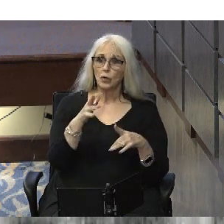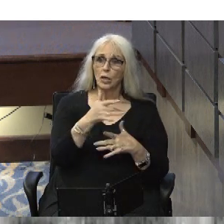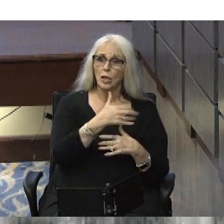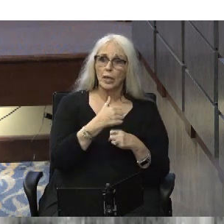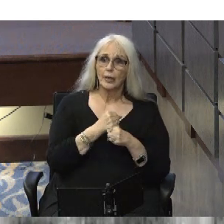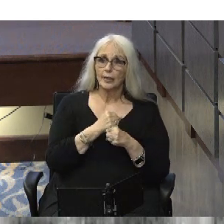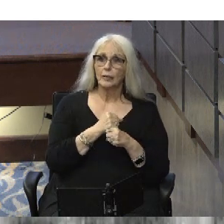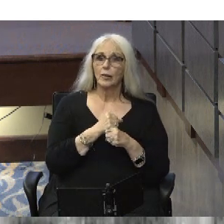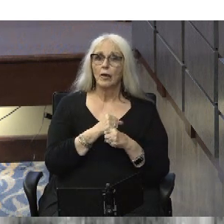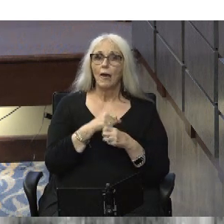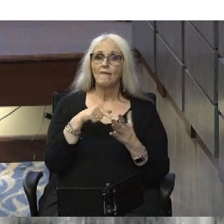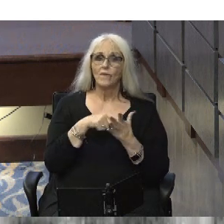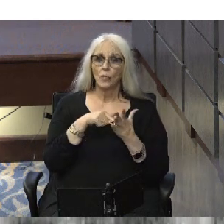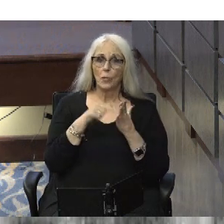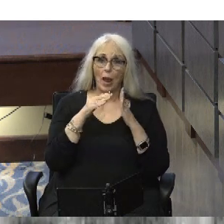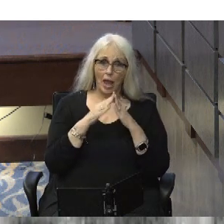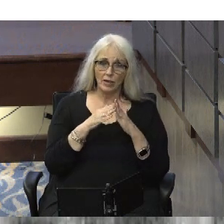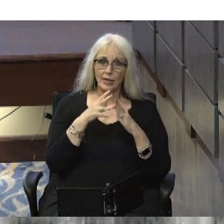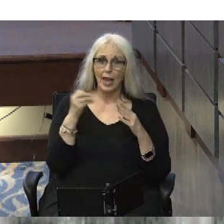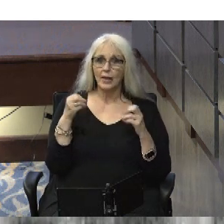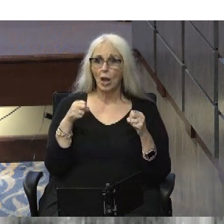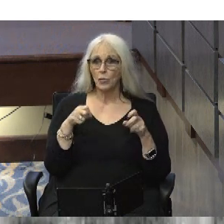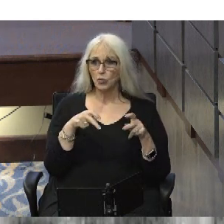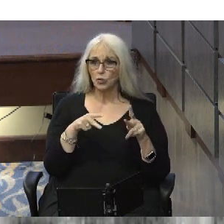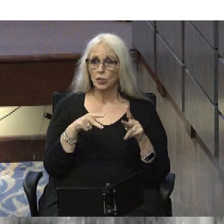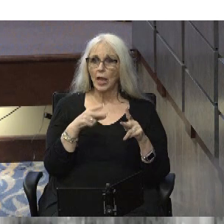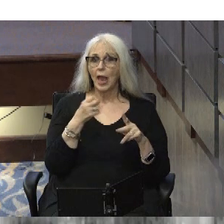housing opportunities and sheltered opportunities.